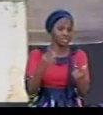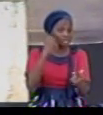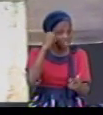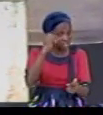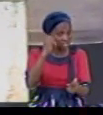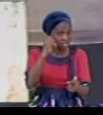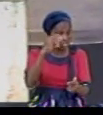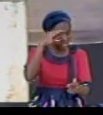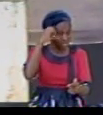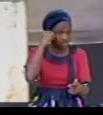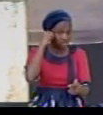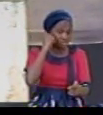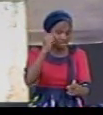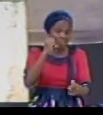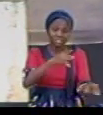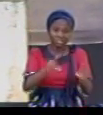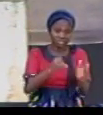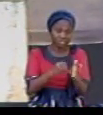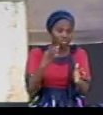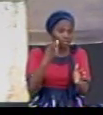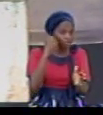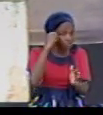free volition.